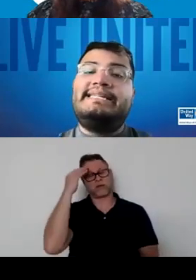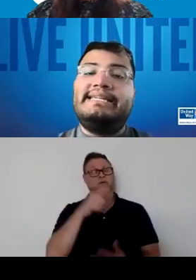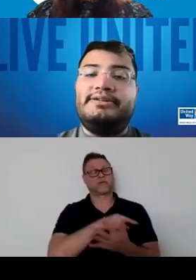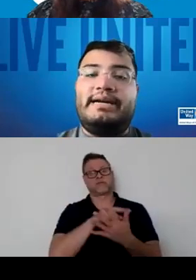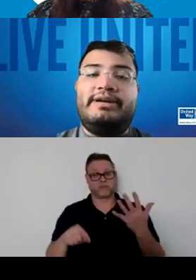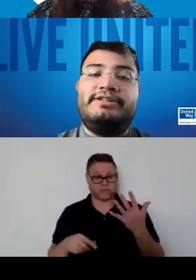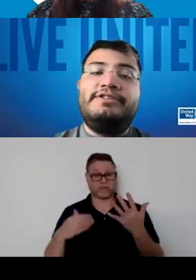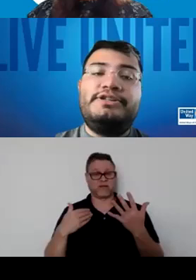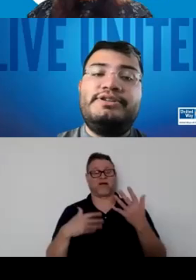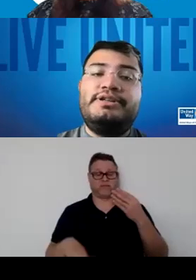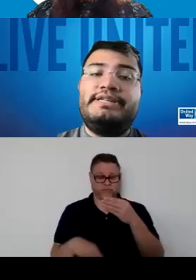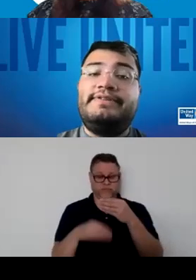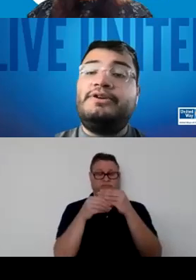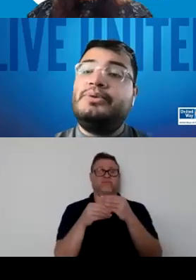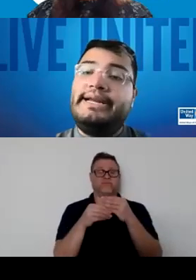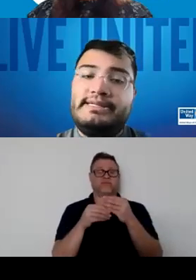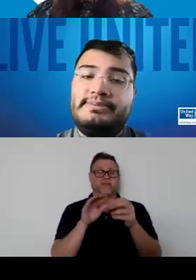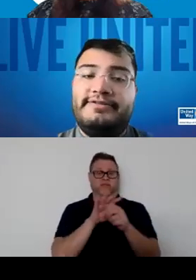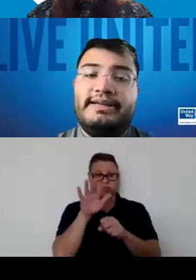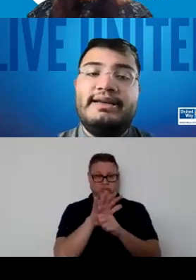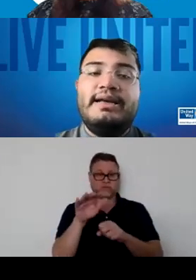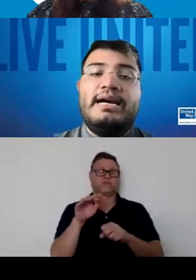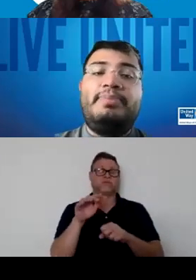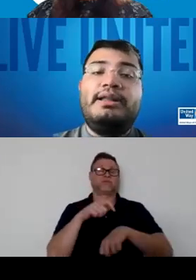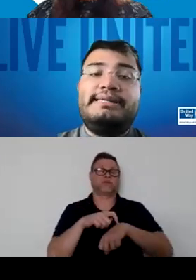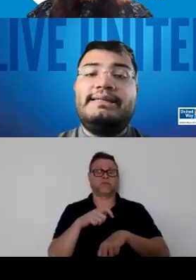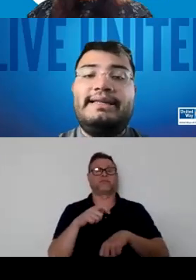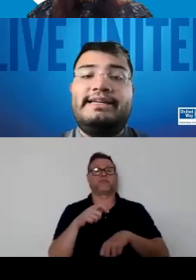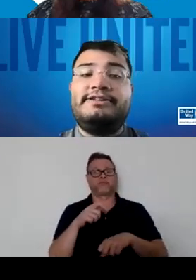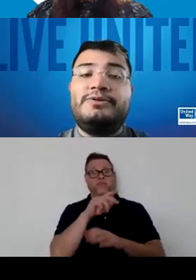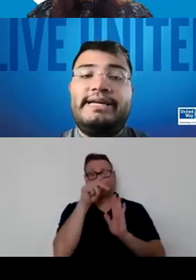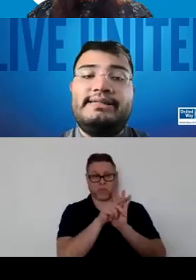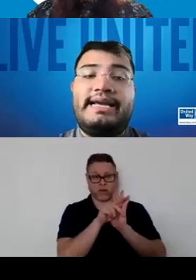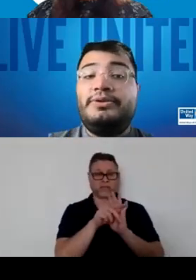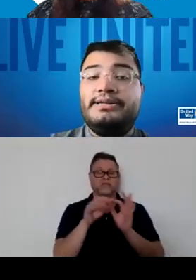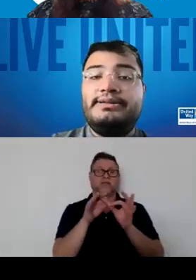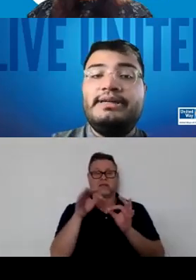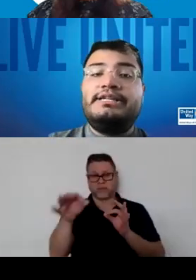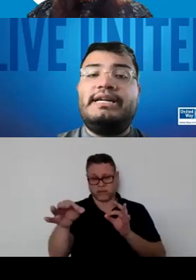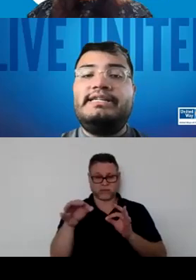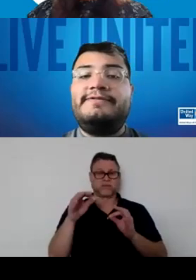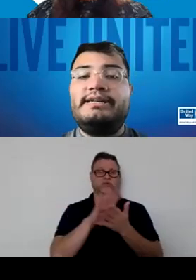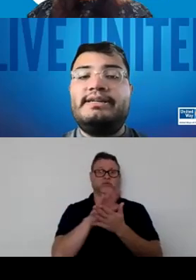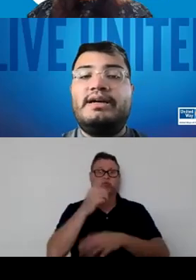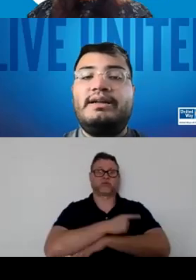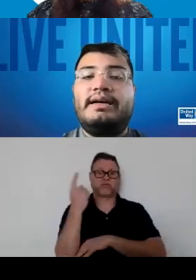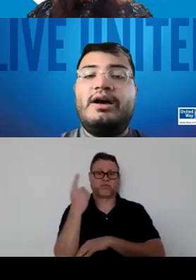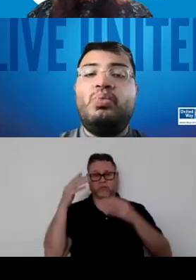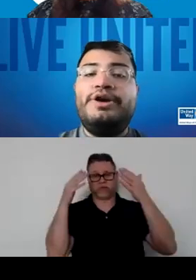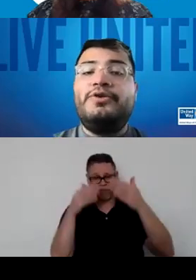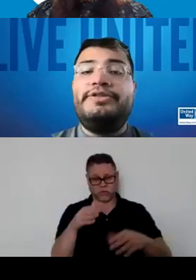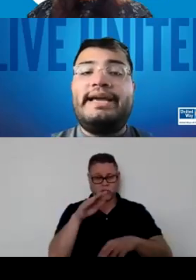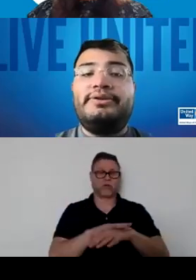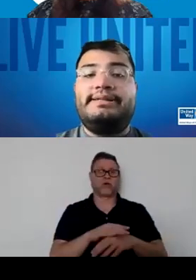sufficient additional time, right? So for students to receive the greatest benefit, policies lengthening school days and or years should at least focus on